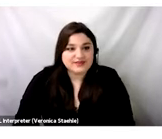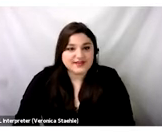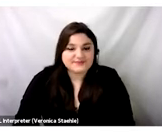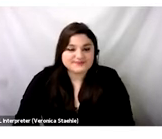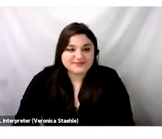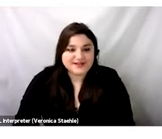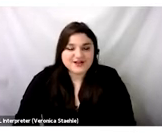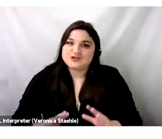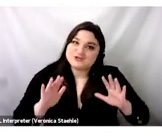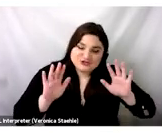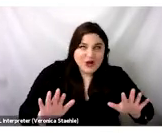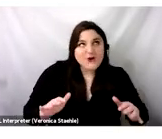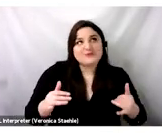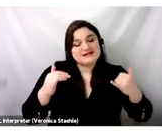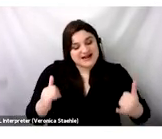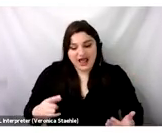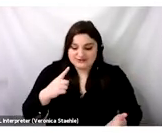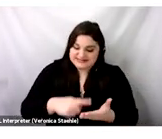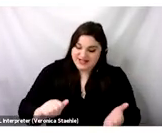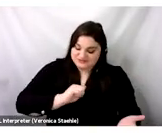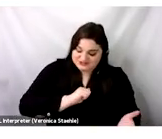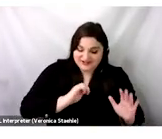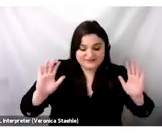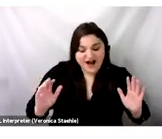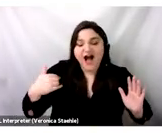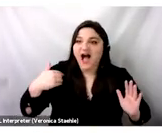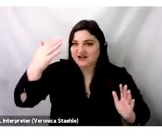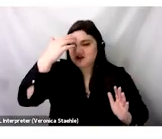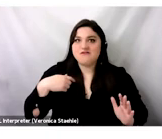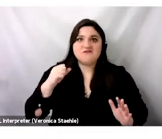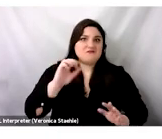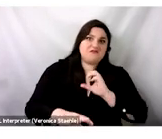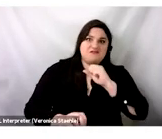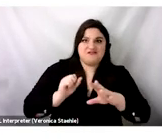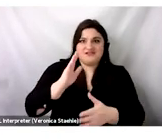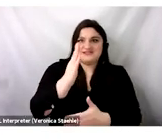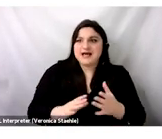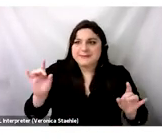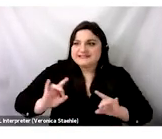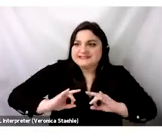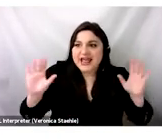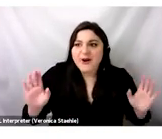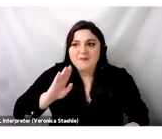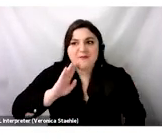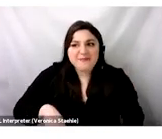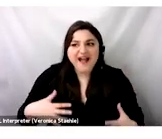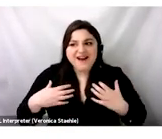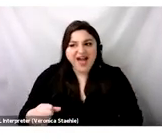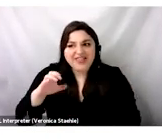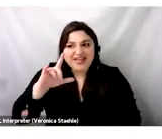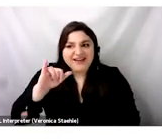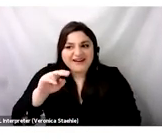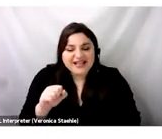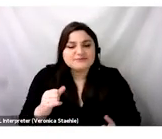bunch of research and you just made a bunch of claims about health, and I'm terrified. How bad really is this?